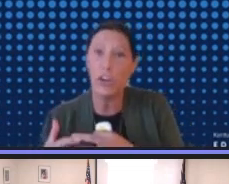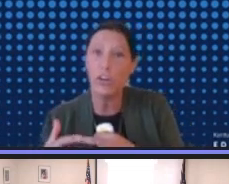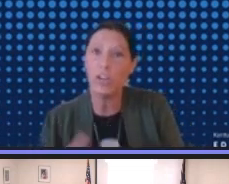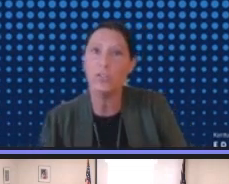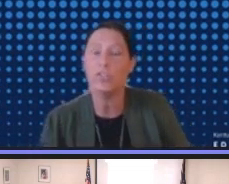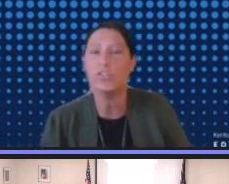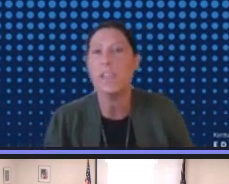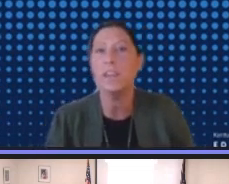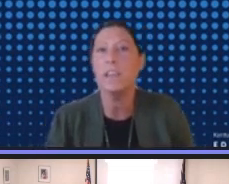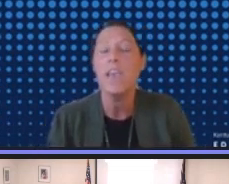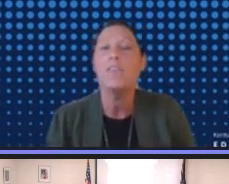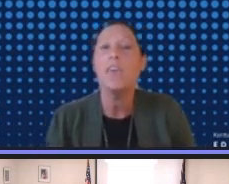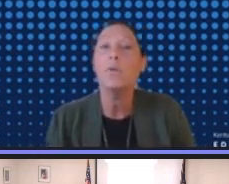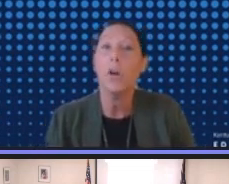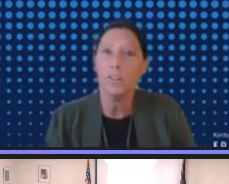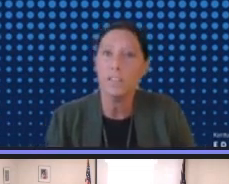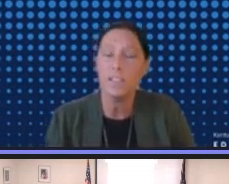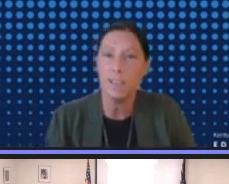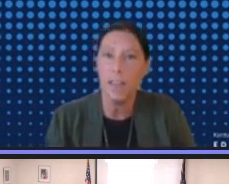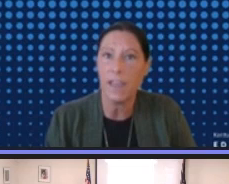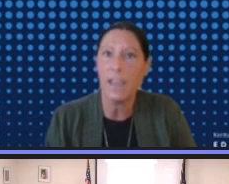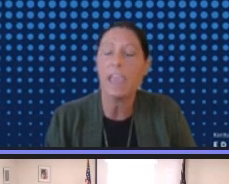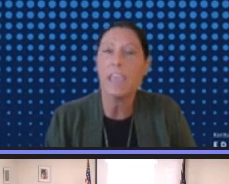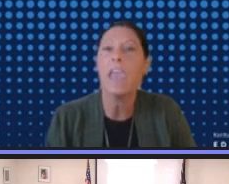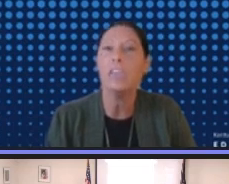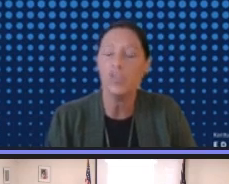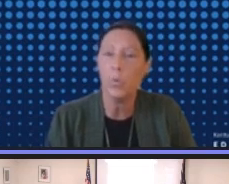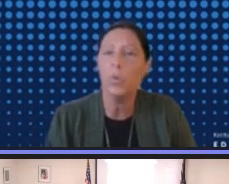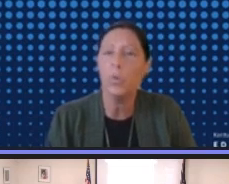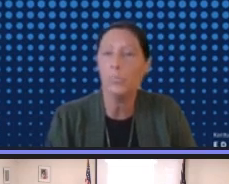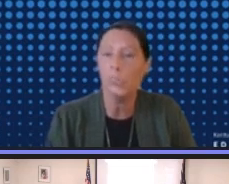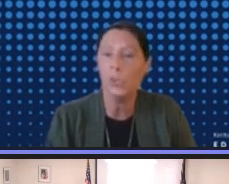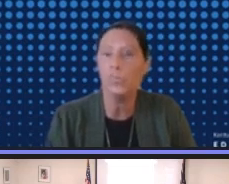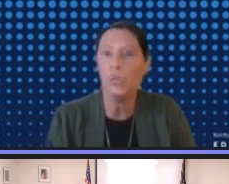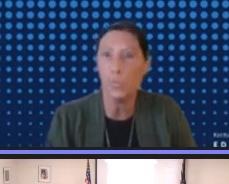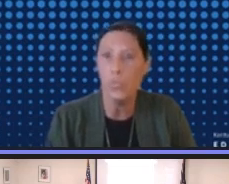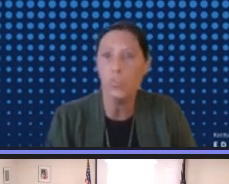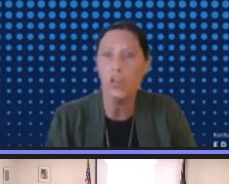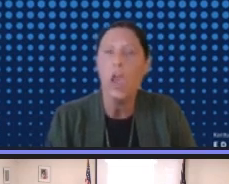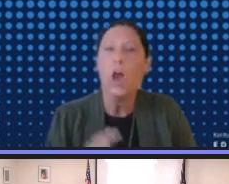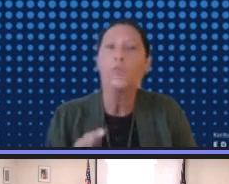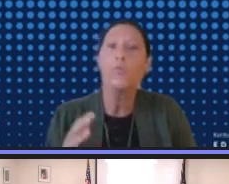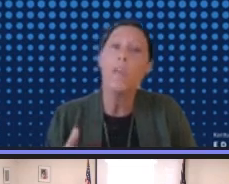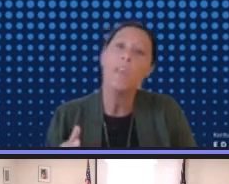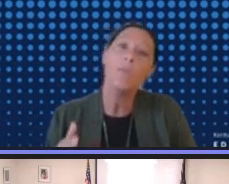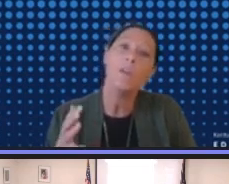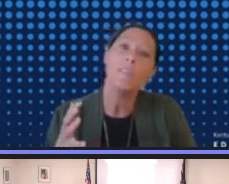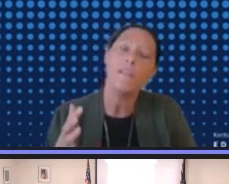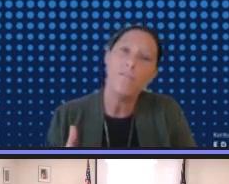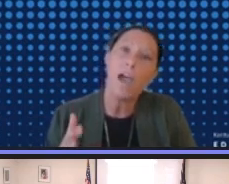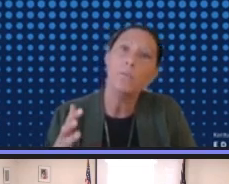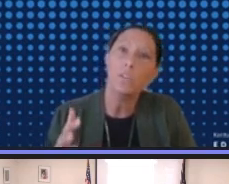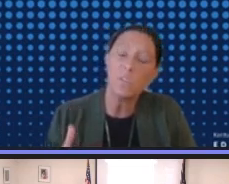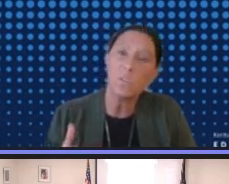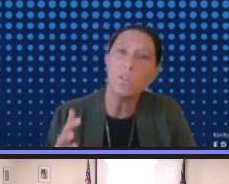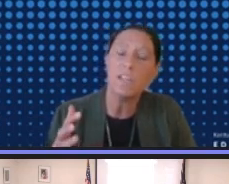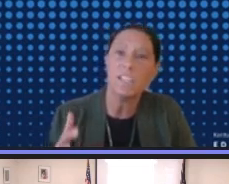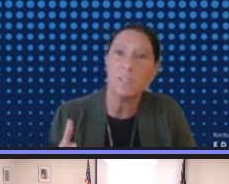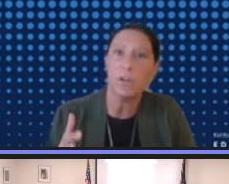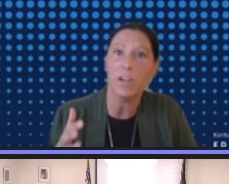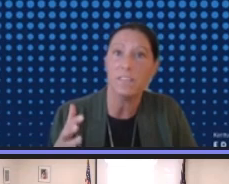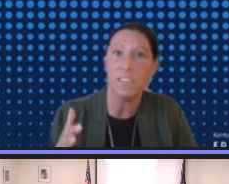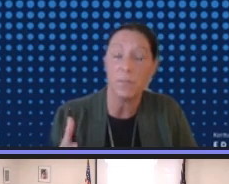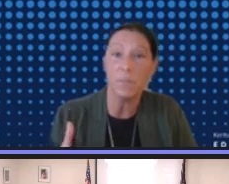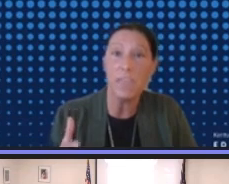and their shared understanding, they would articulate a K-12 instructional vision of what they want that vibrant